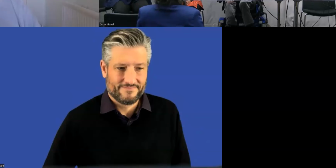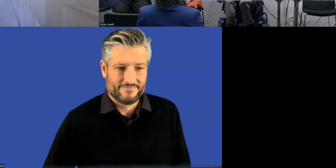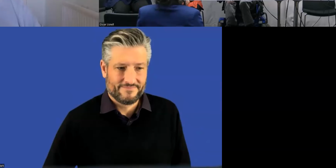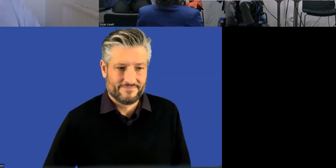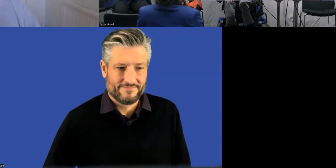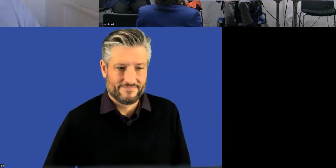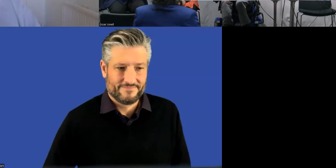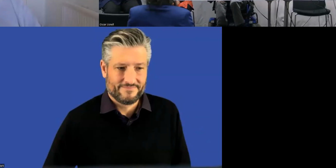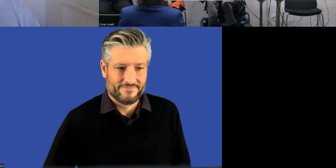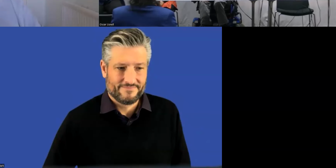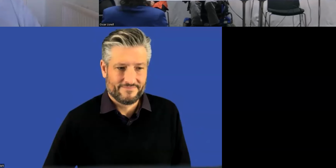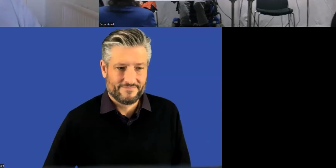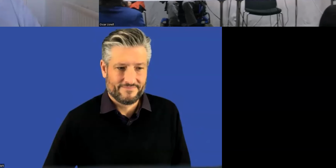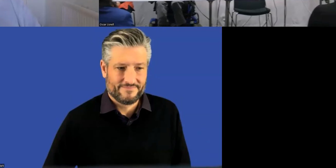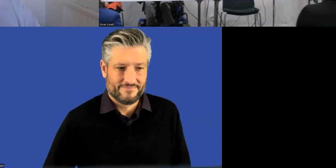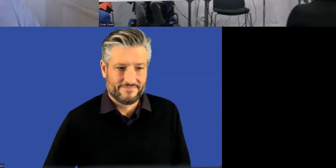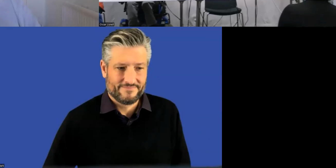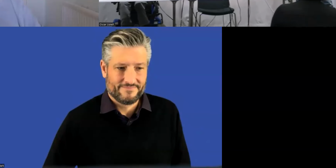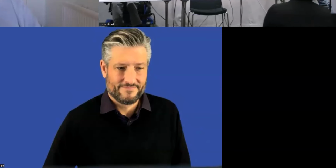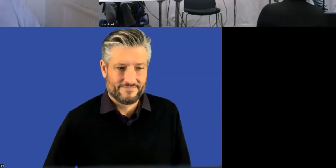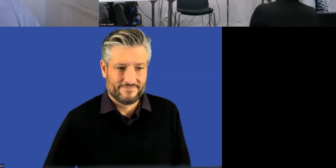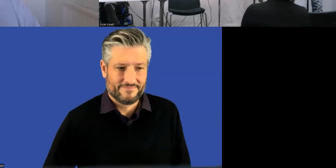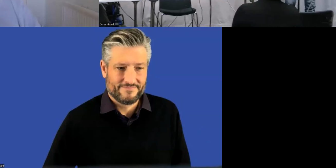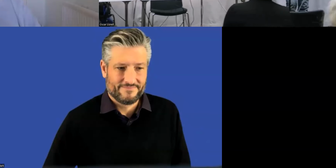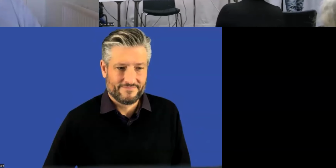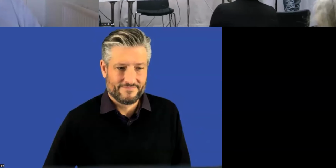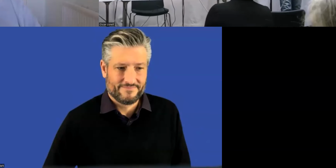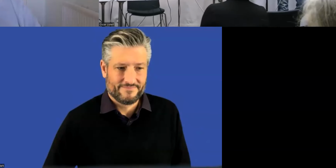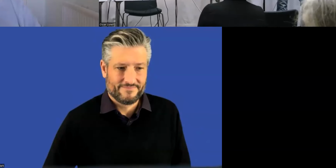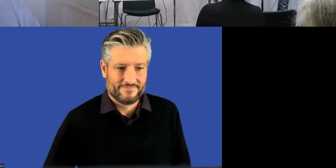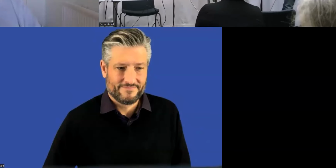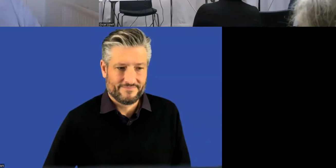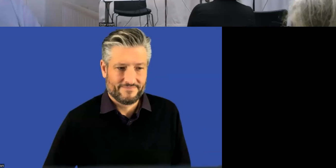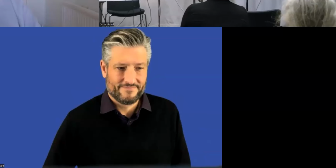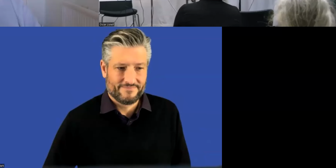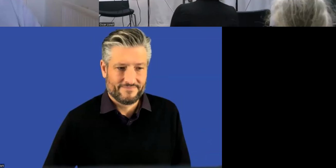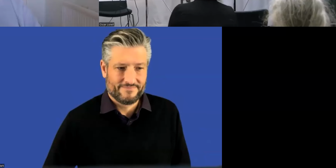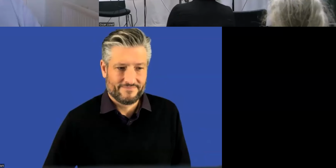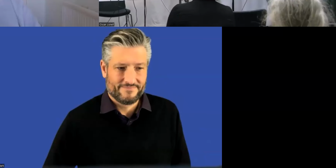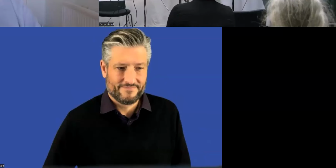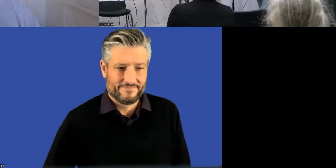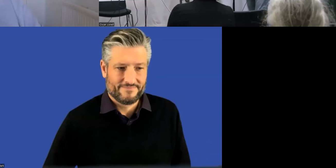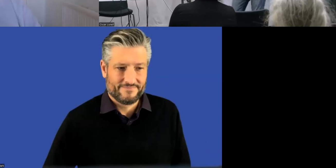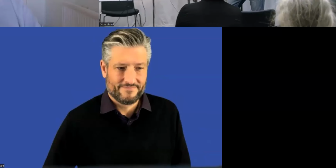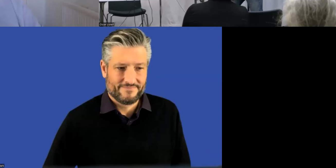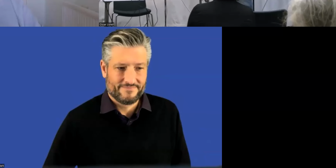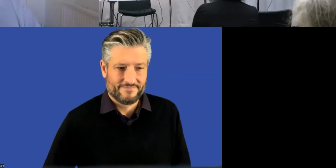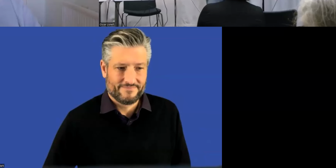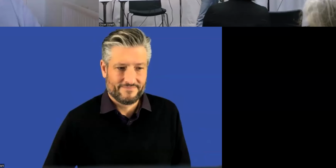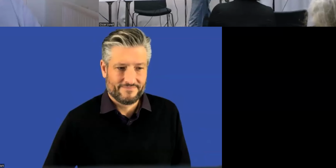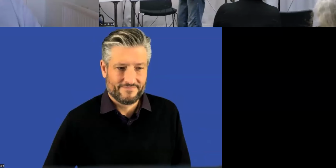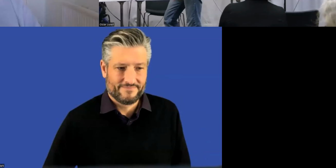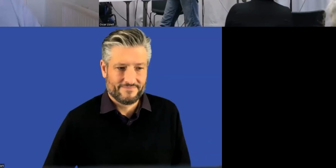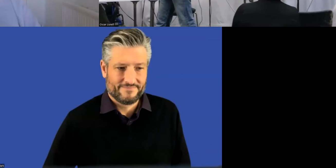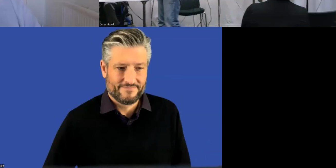And Clarence and Peter, of course. Thank you very much. Oscar, do you want me to bring the headset to then? Is